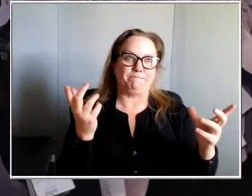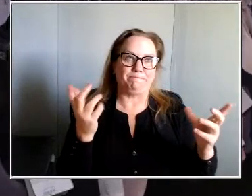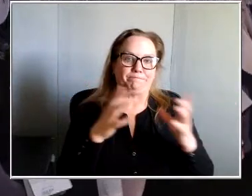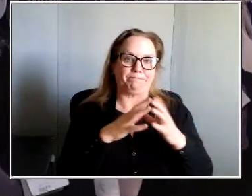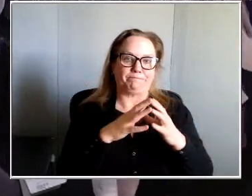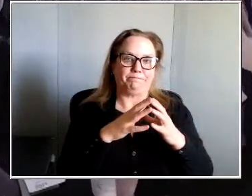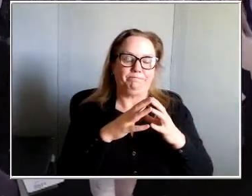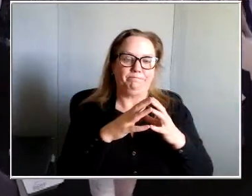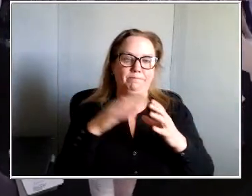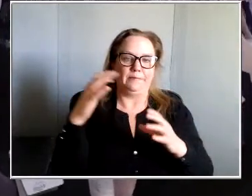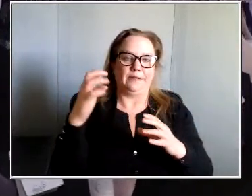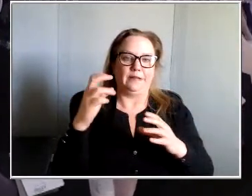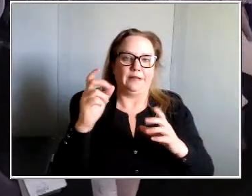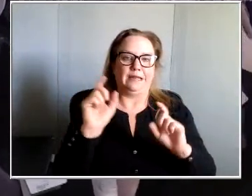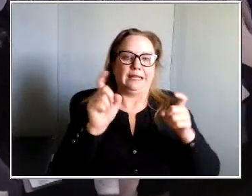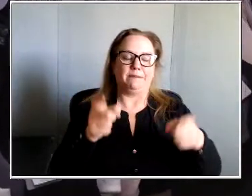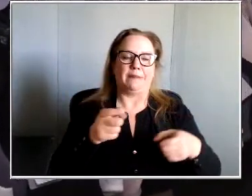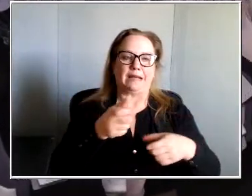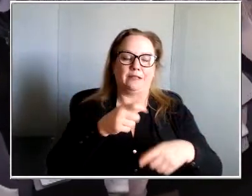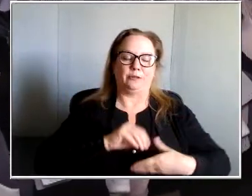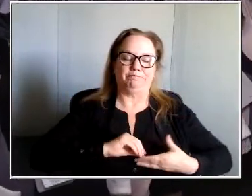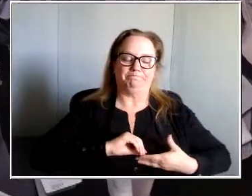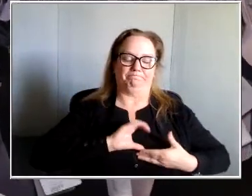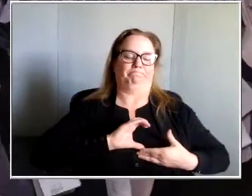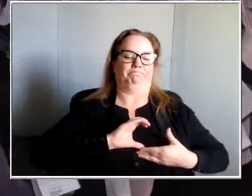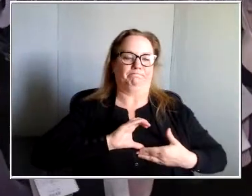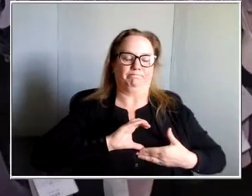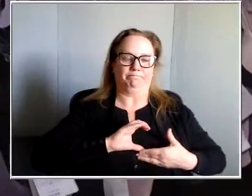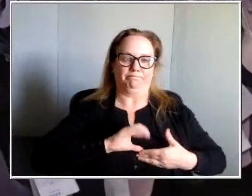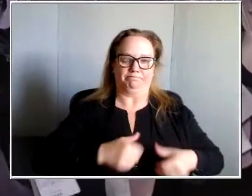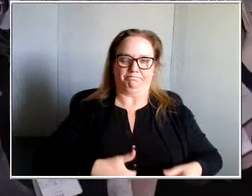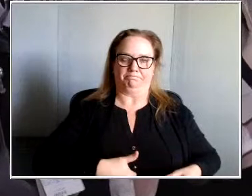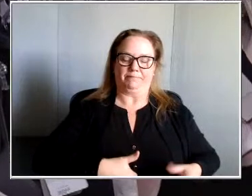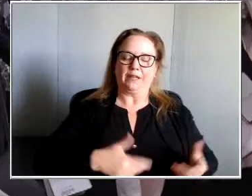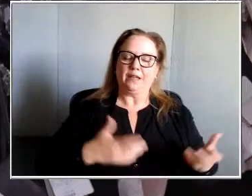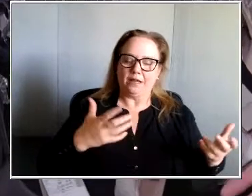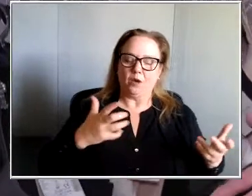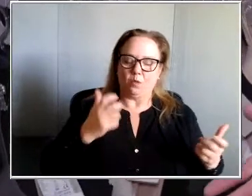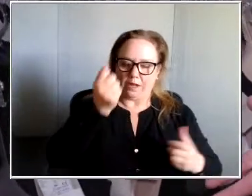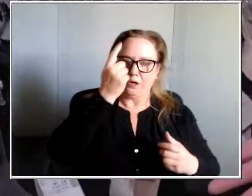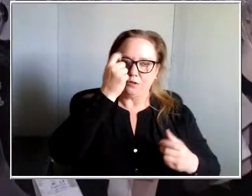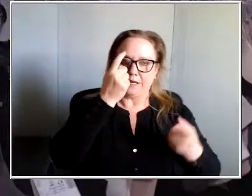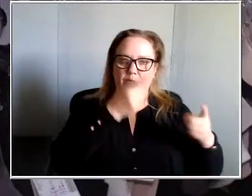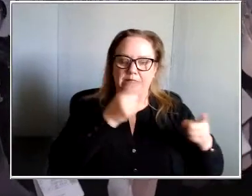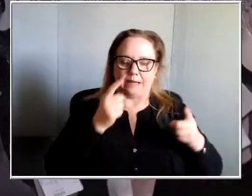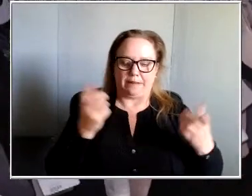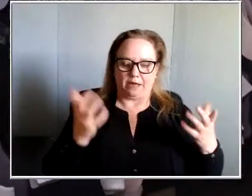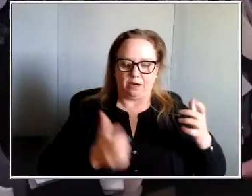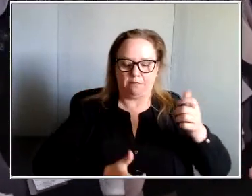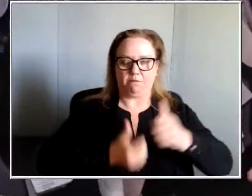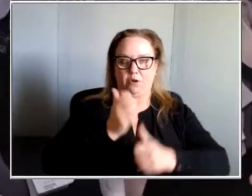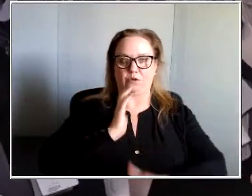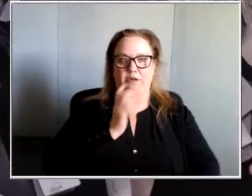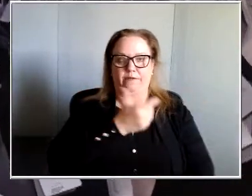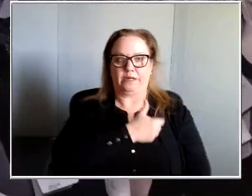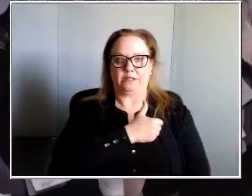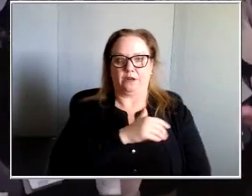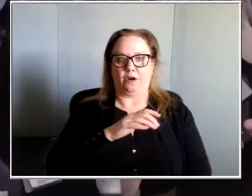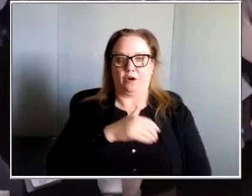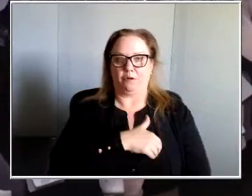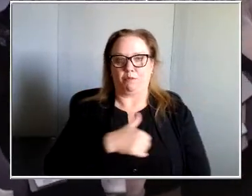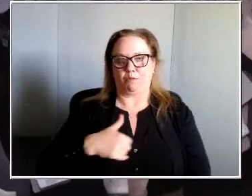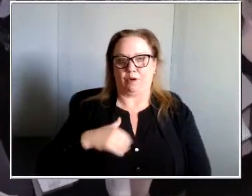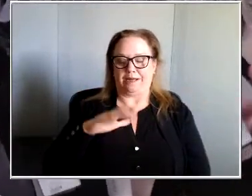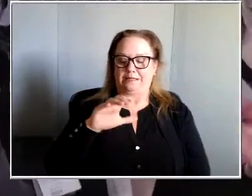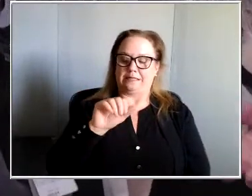give back their self-esteem. We understand in here what they're going through. Most of us are breast cancer patients,